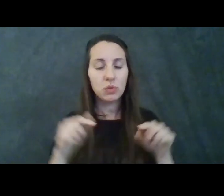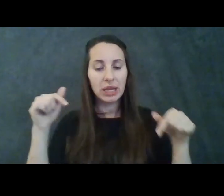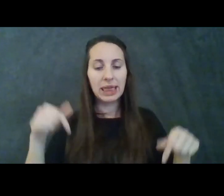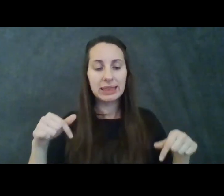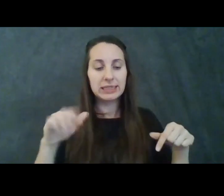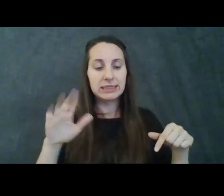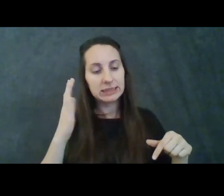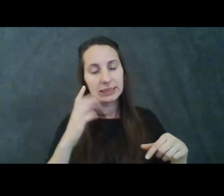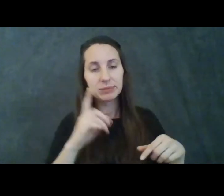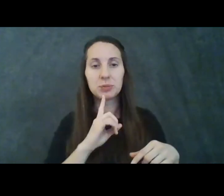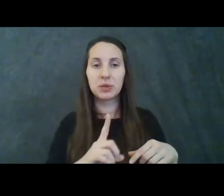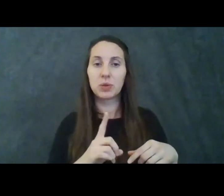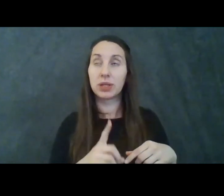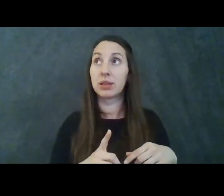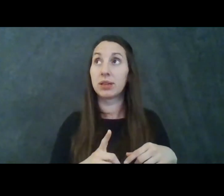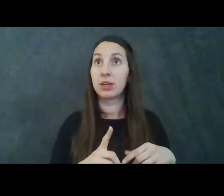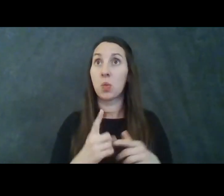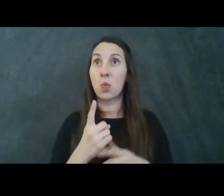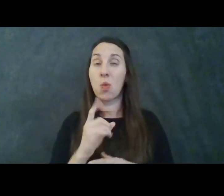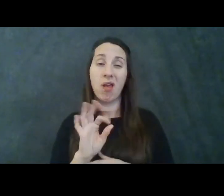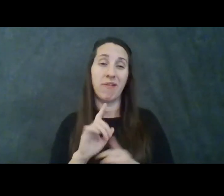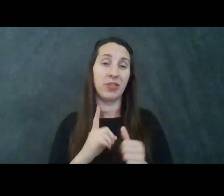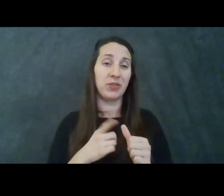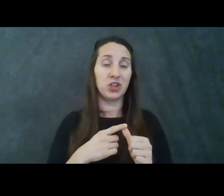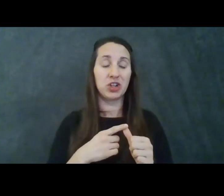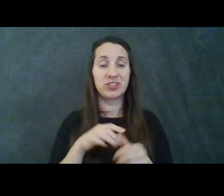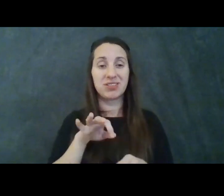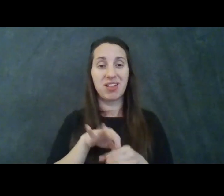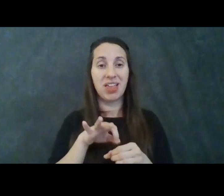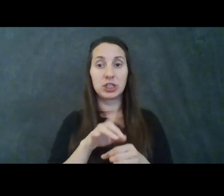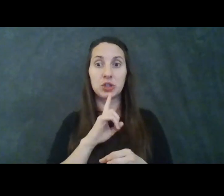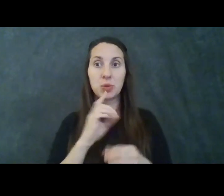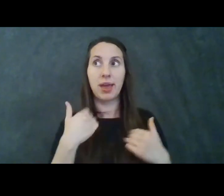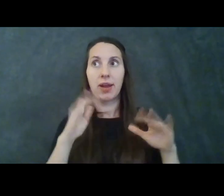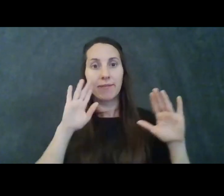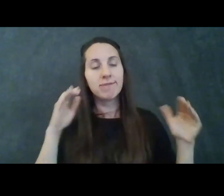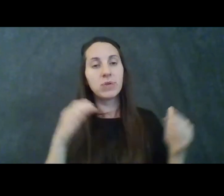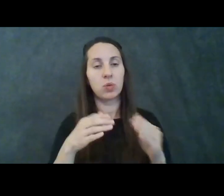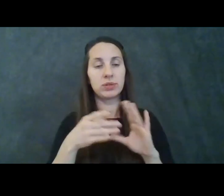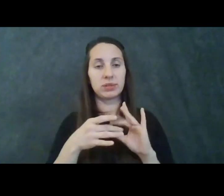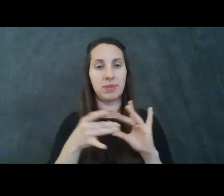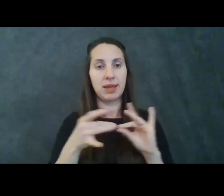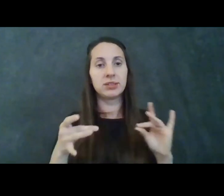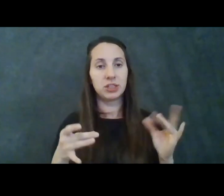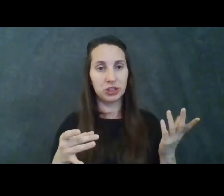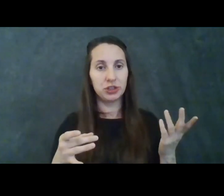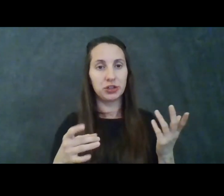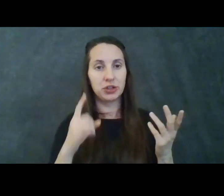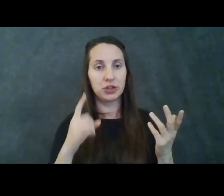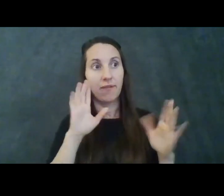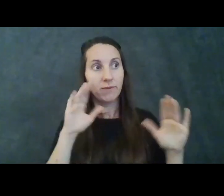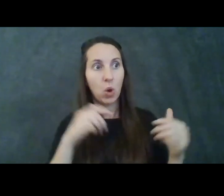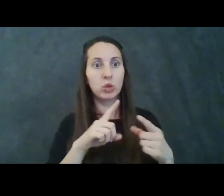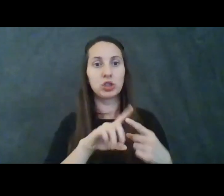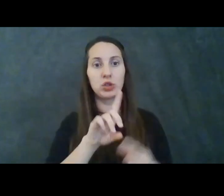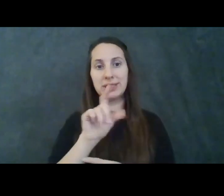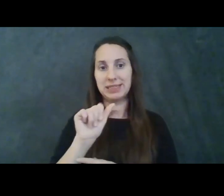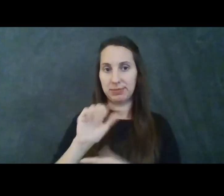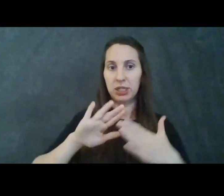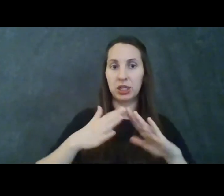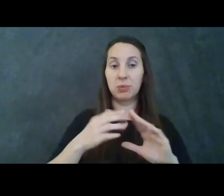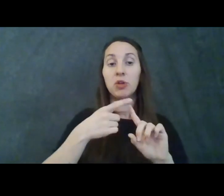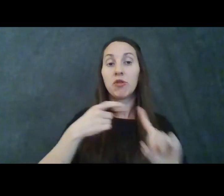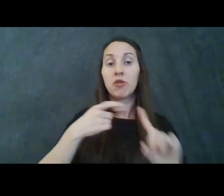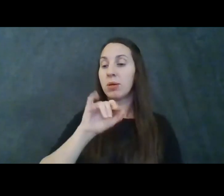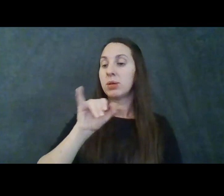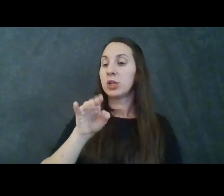message about disability issues to the disability community on the website from Joe Biden. So it appears that helped to